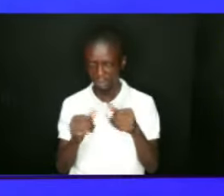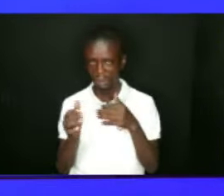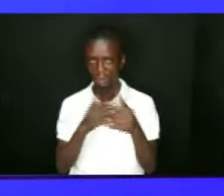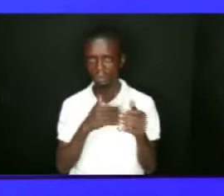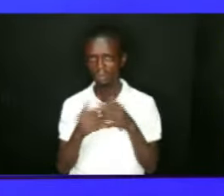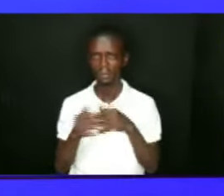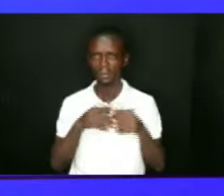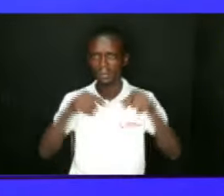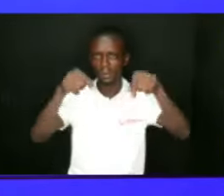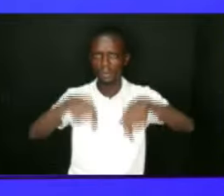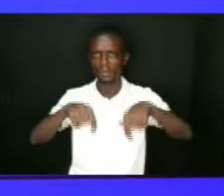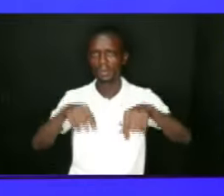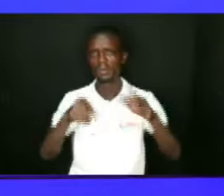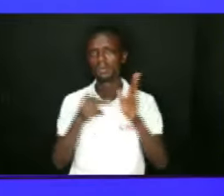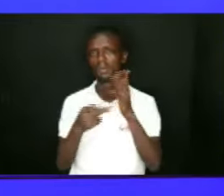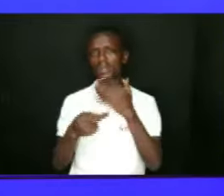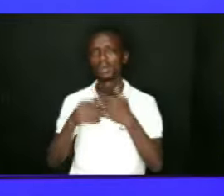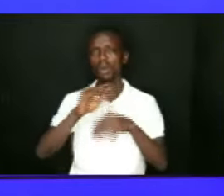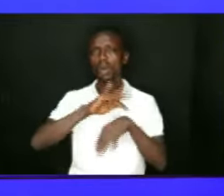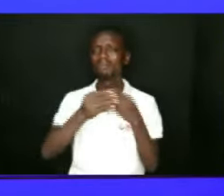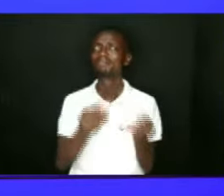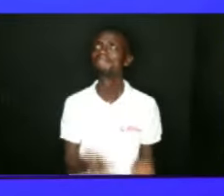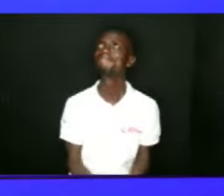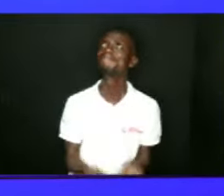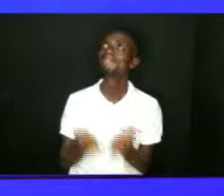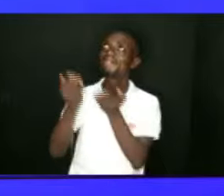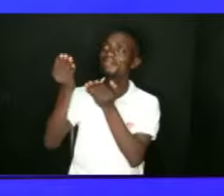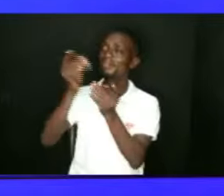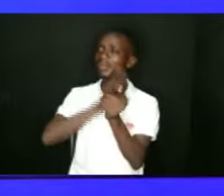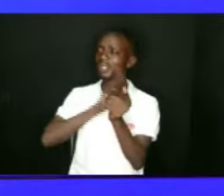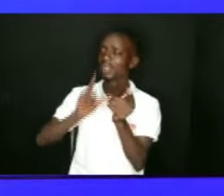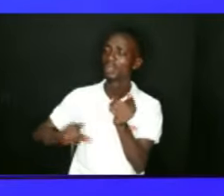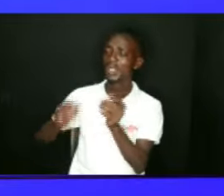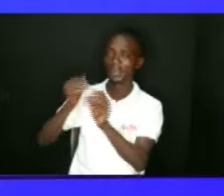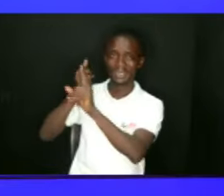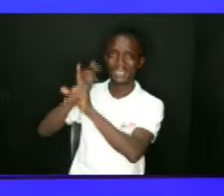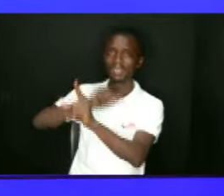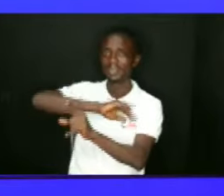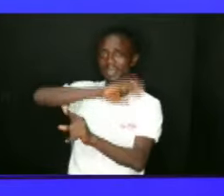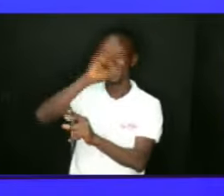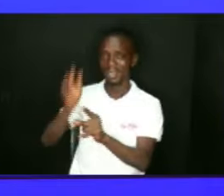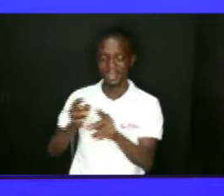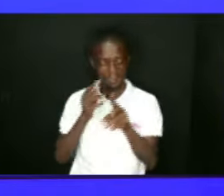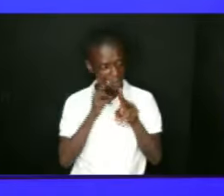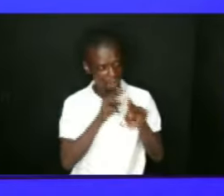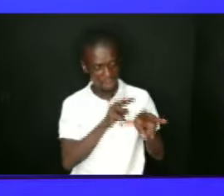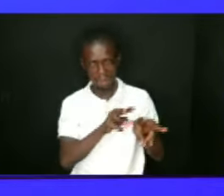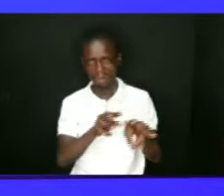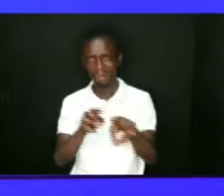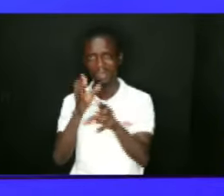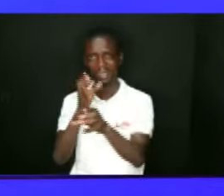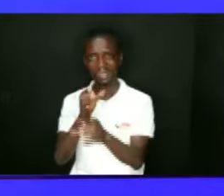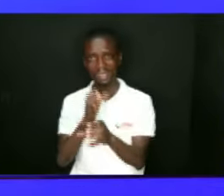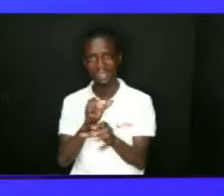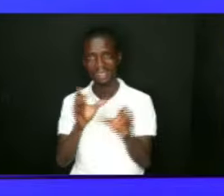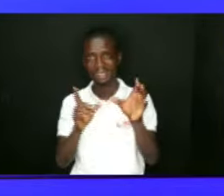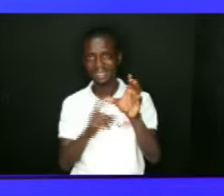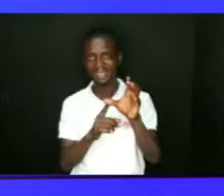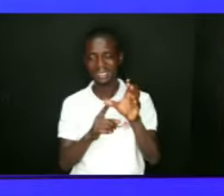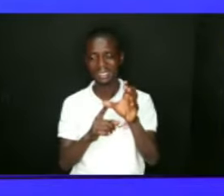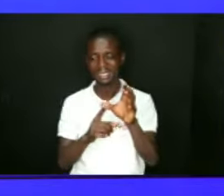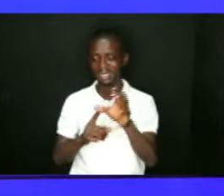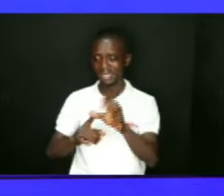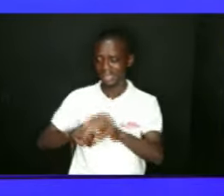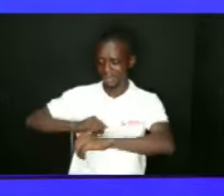tonight's service before the Lord. If the Lord does not watch over the city, the watchman watched but in vain. If the Lord does not